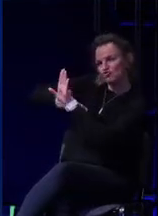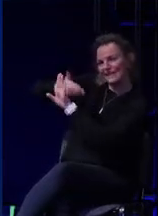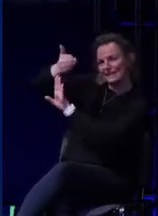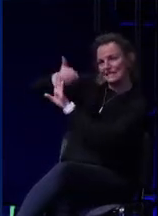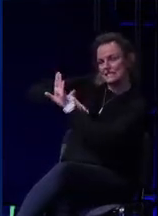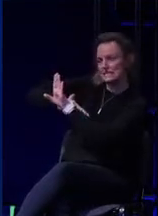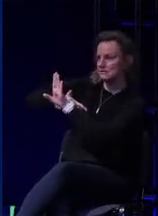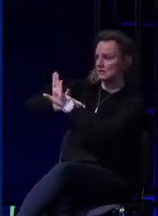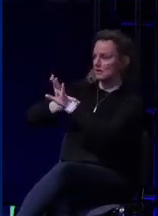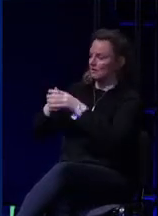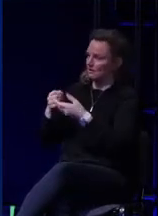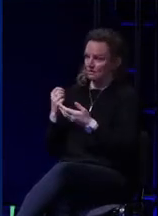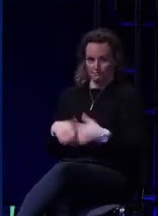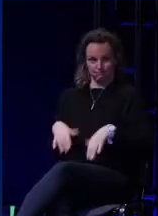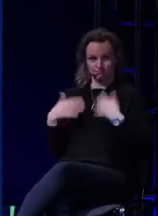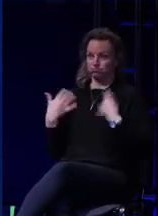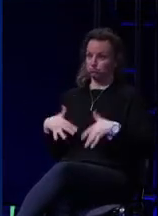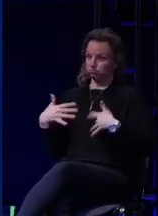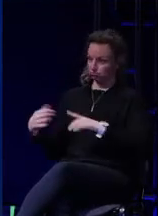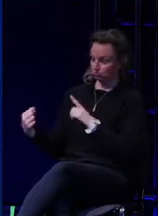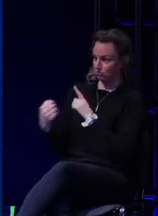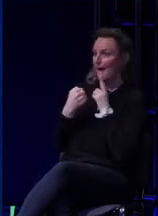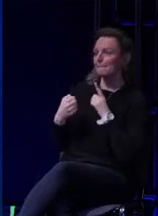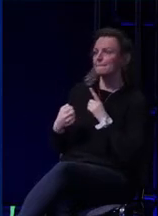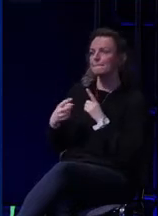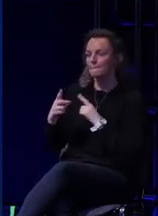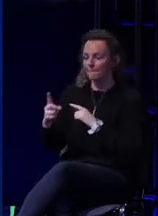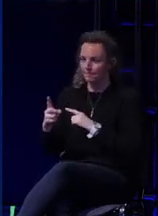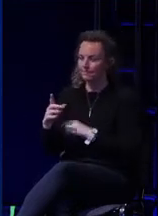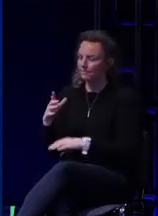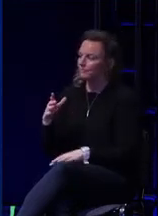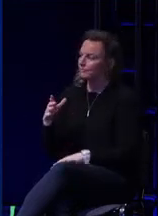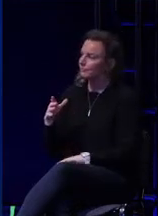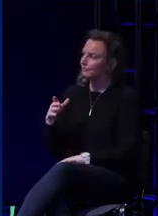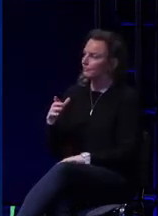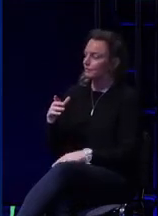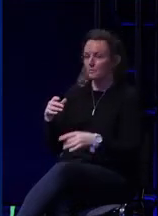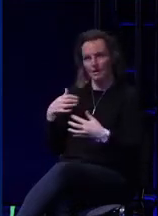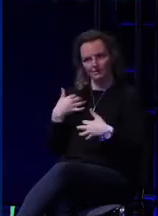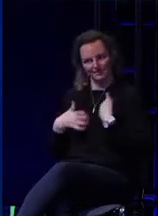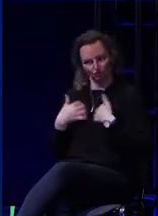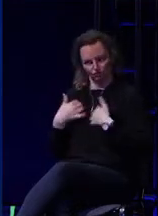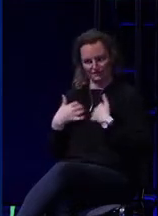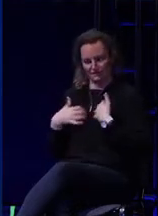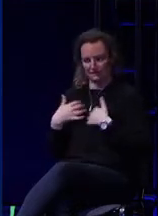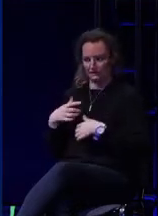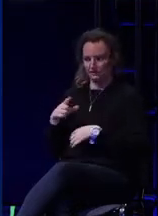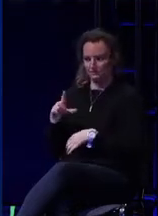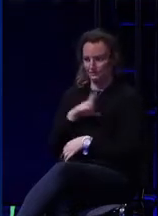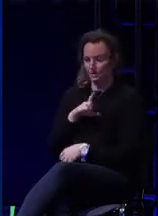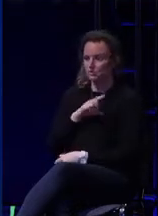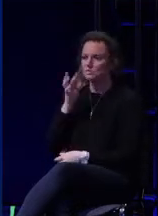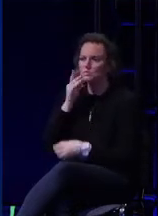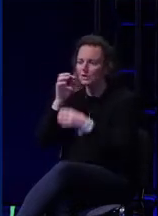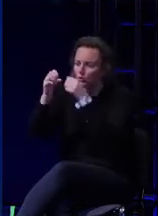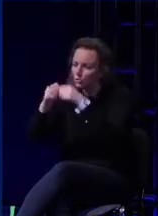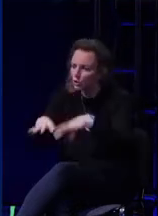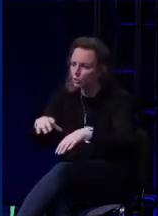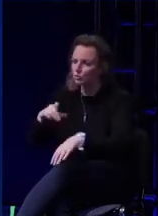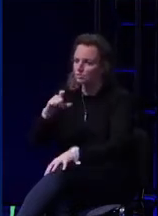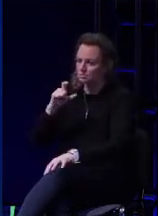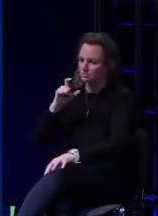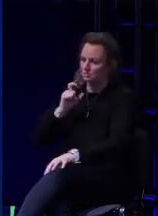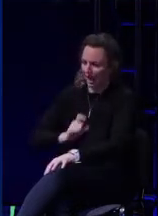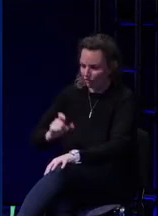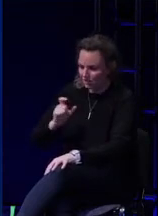in a scream. Incredible. But, and she was like, I Very. want to get close. You know, and it's quite interesting Yeah. because when you lose character, you still have to